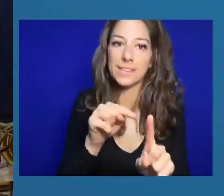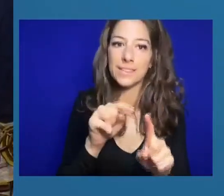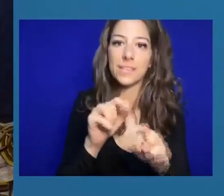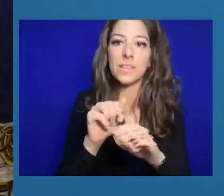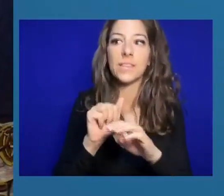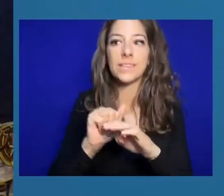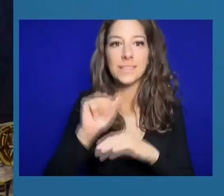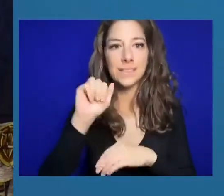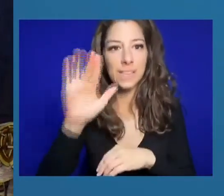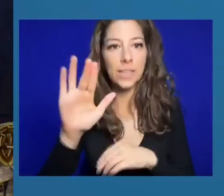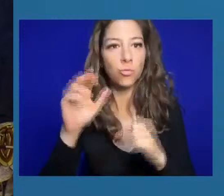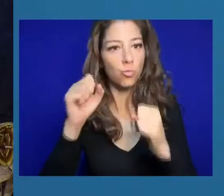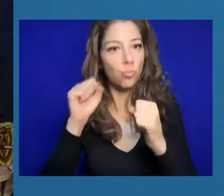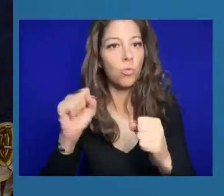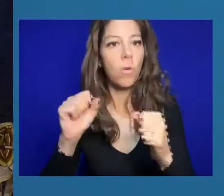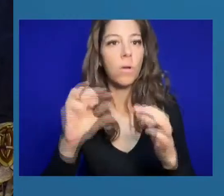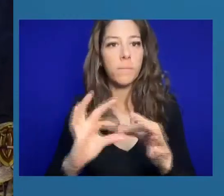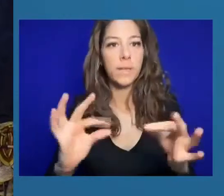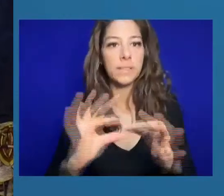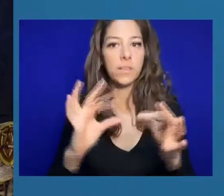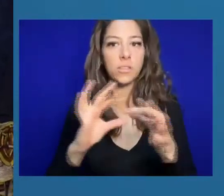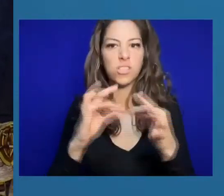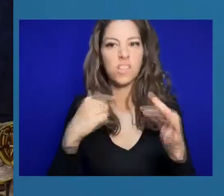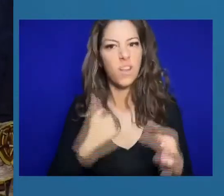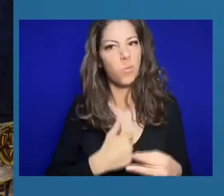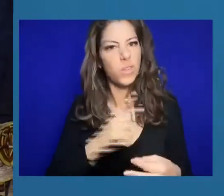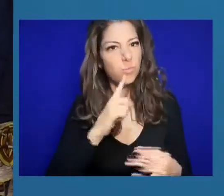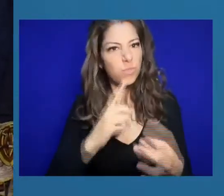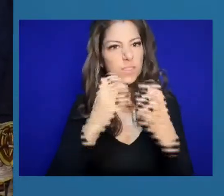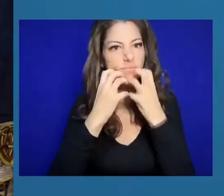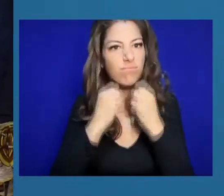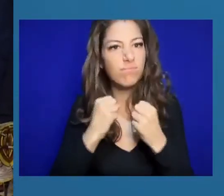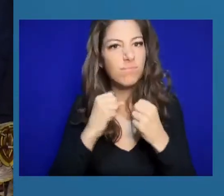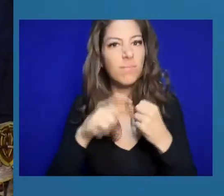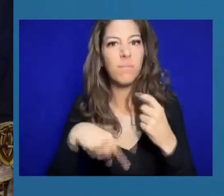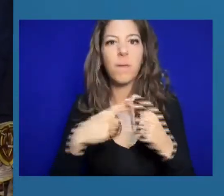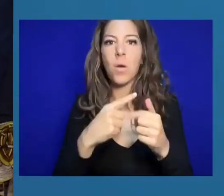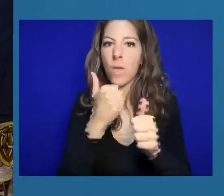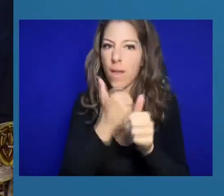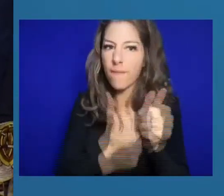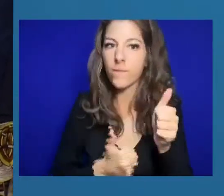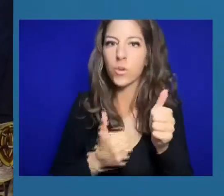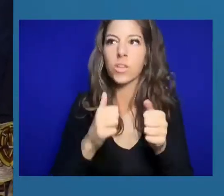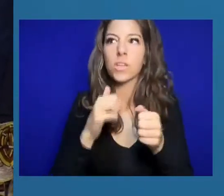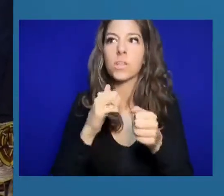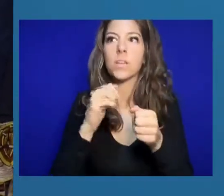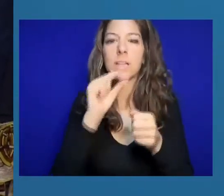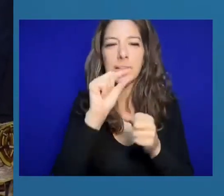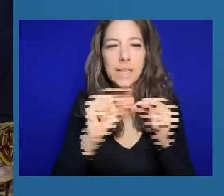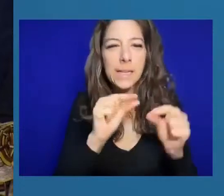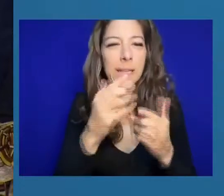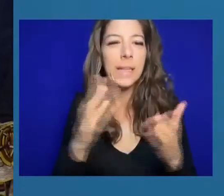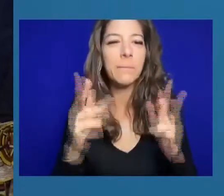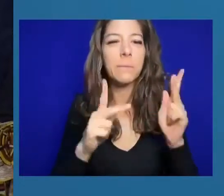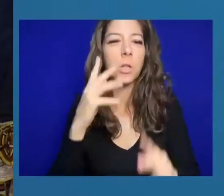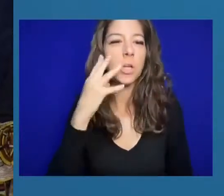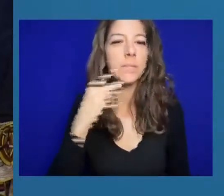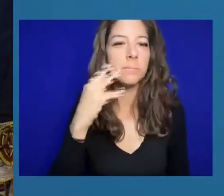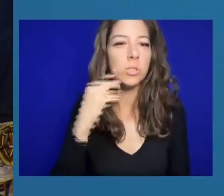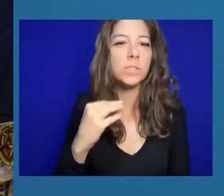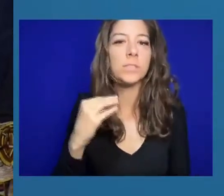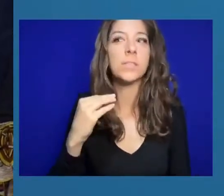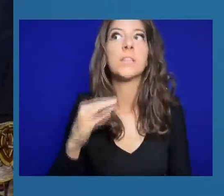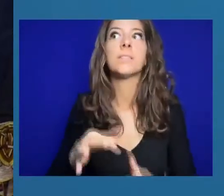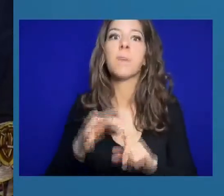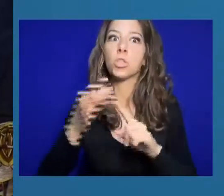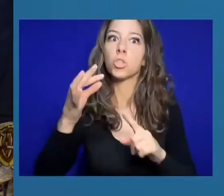message that we care so deeply about every stress that people are going through, especially the high cost of